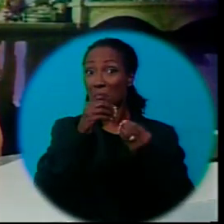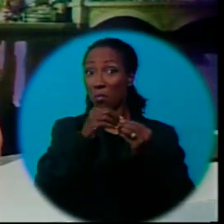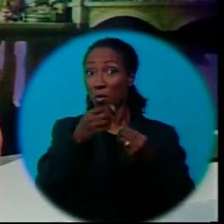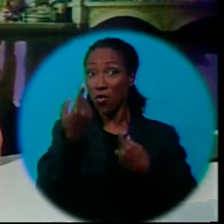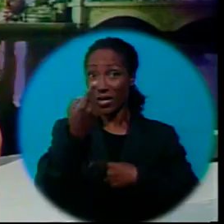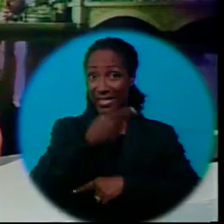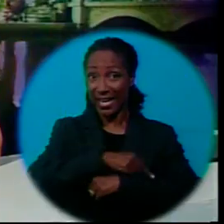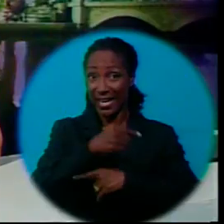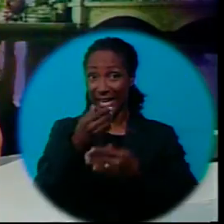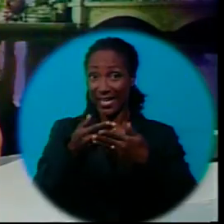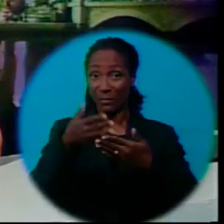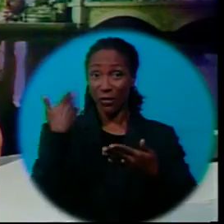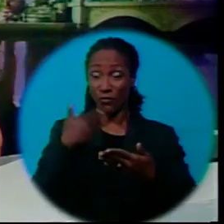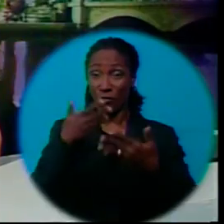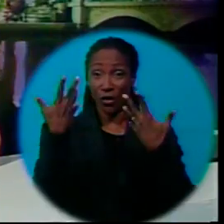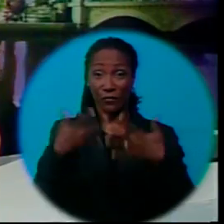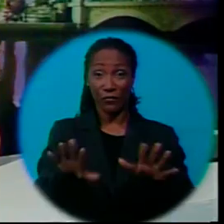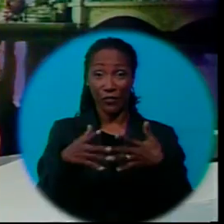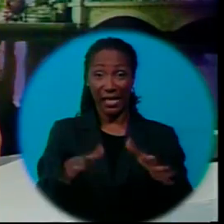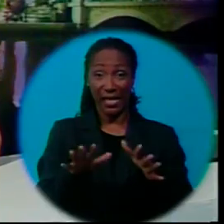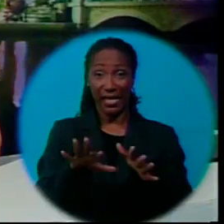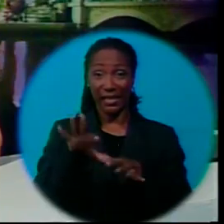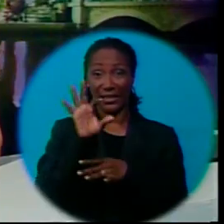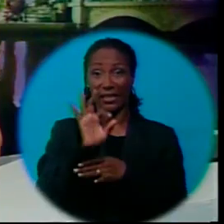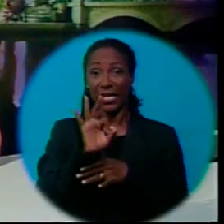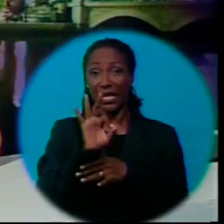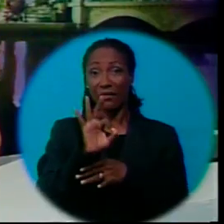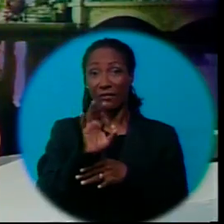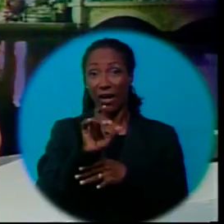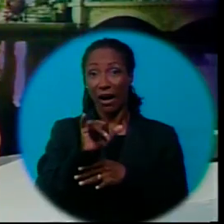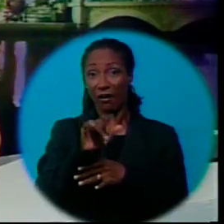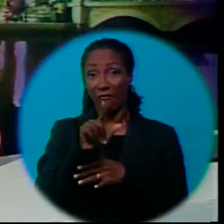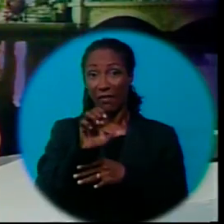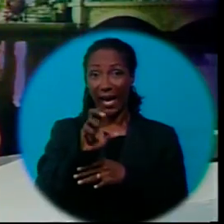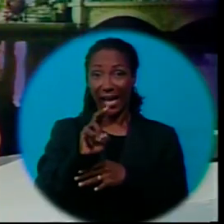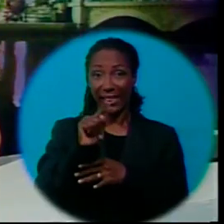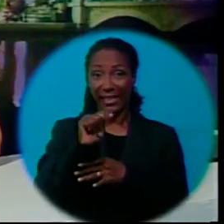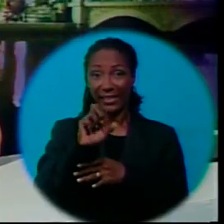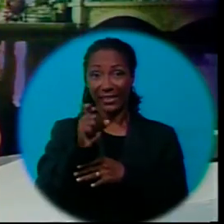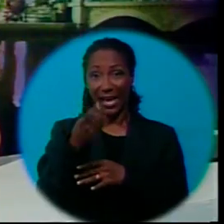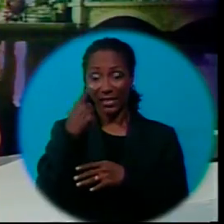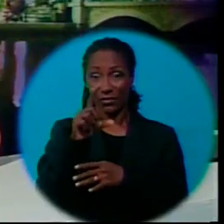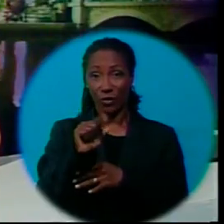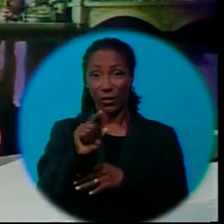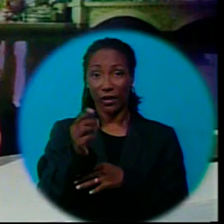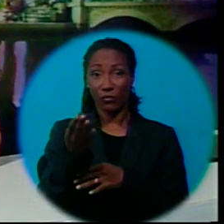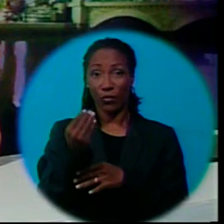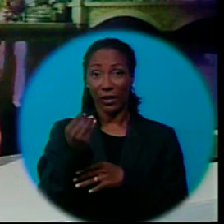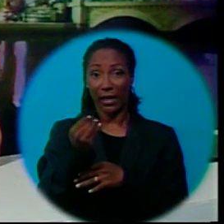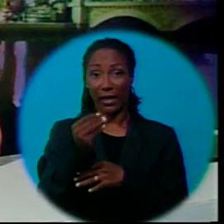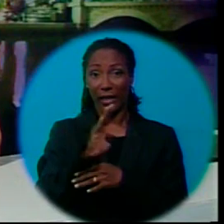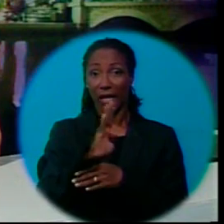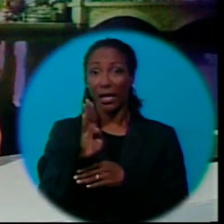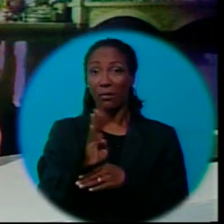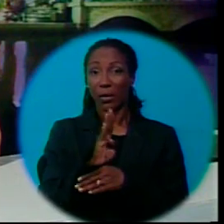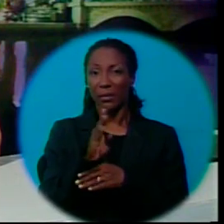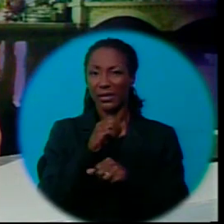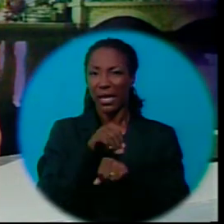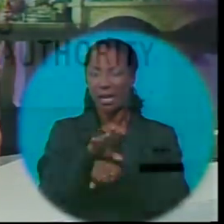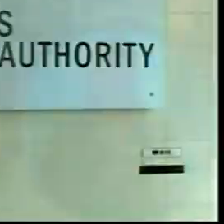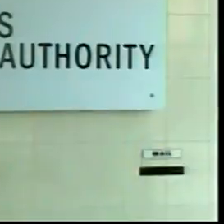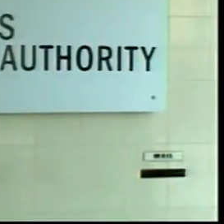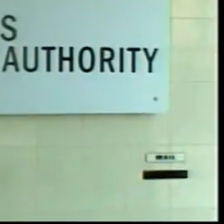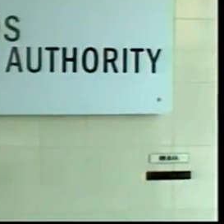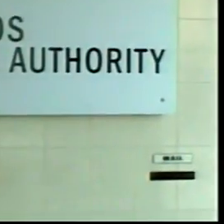working days to go before the deadline for filing income tax returns for 2014 and Barbadians are being advised to do so to